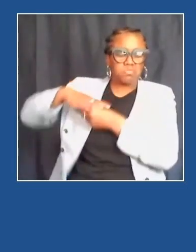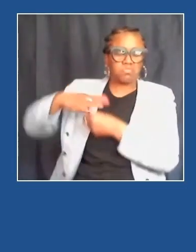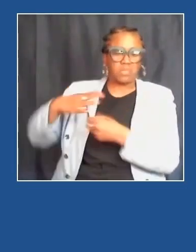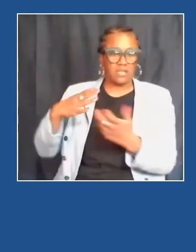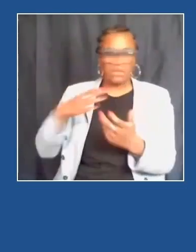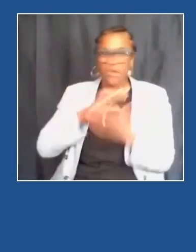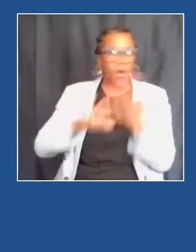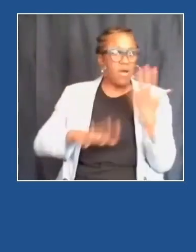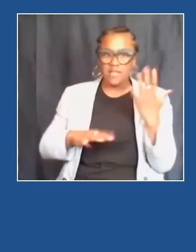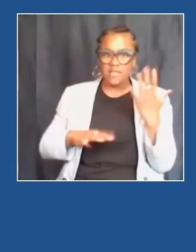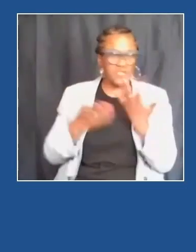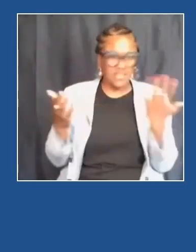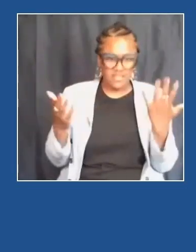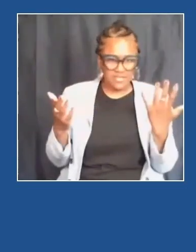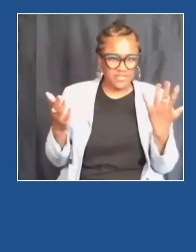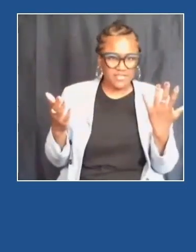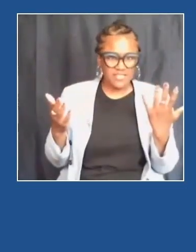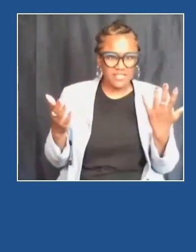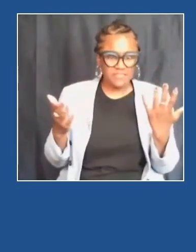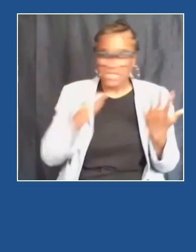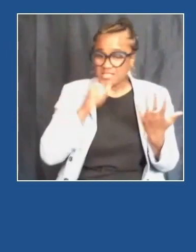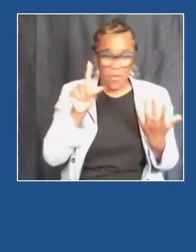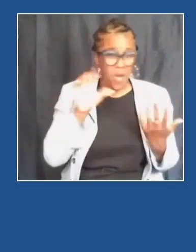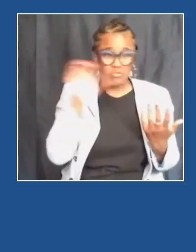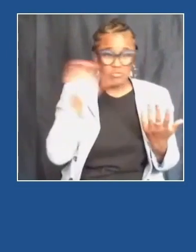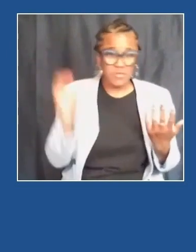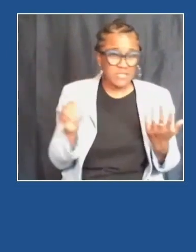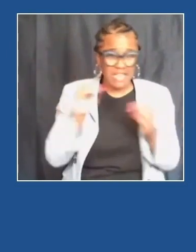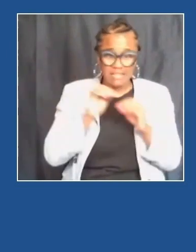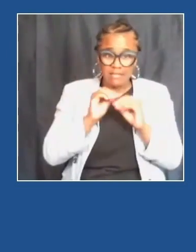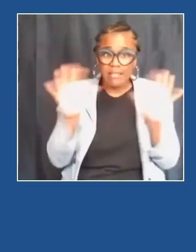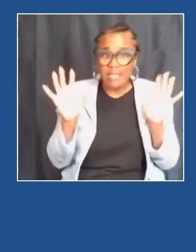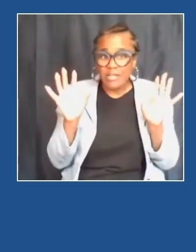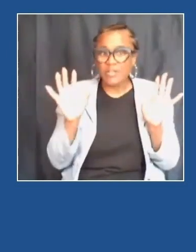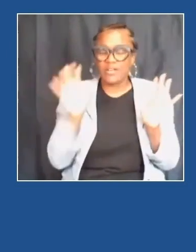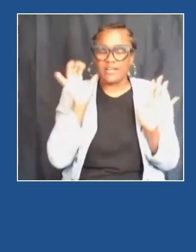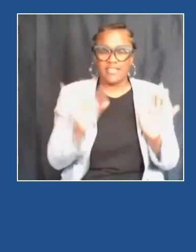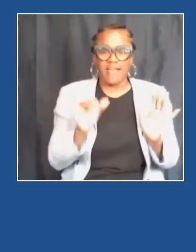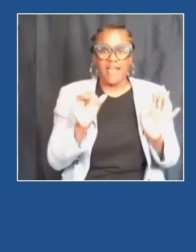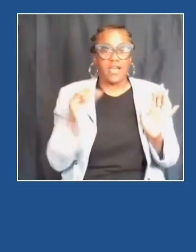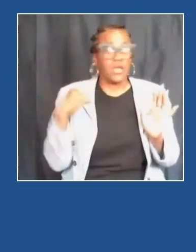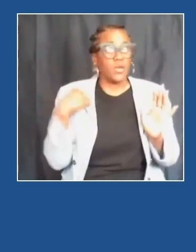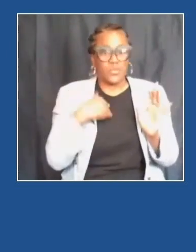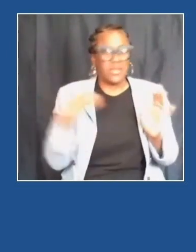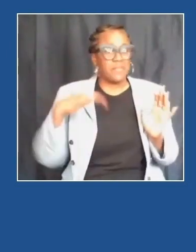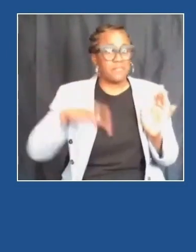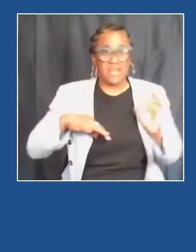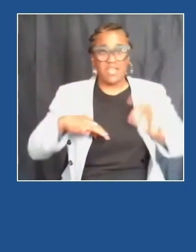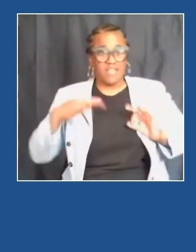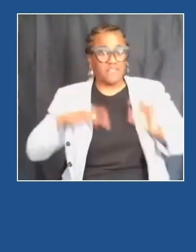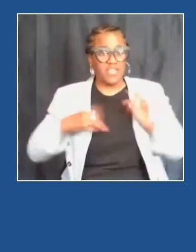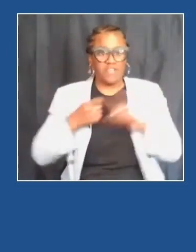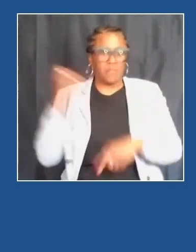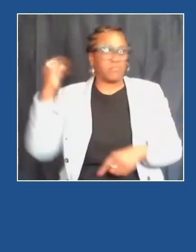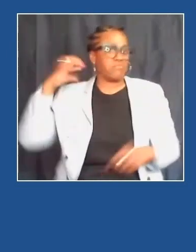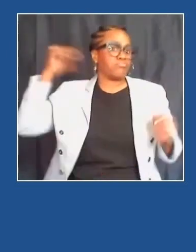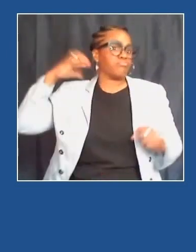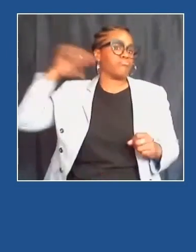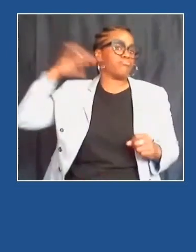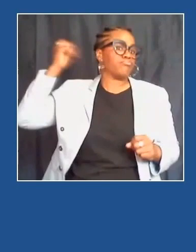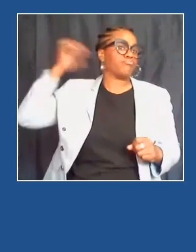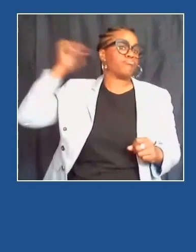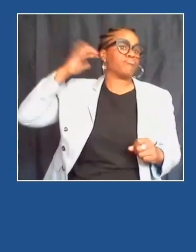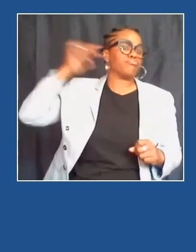all kinds. And it's not 100% clear that we benefit from bombardment of